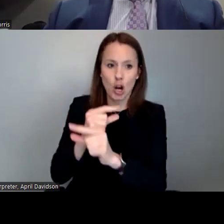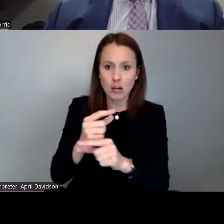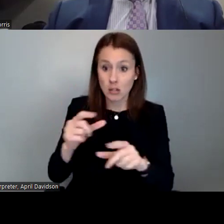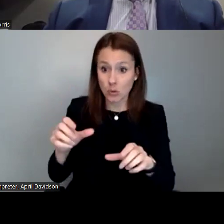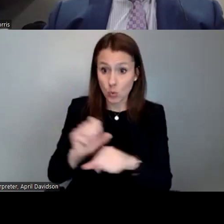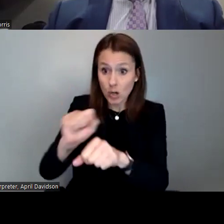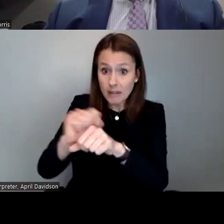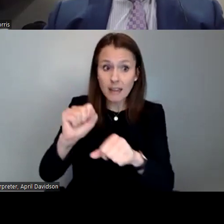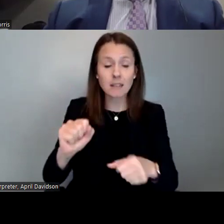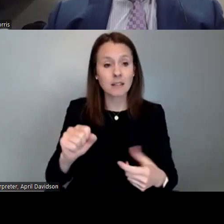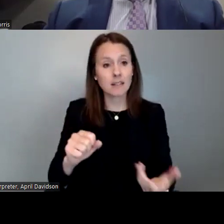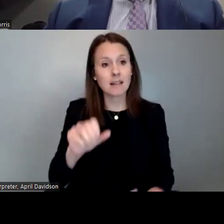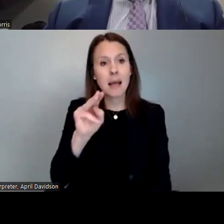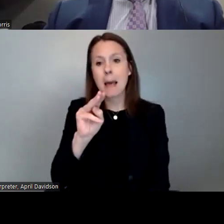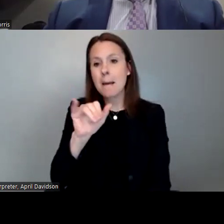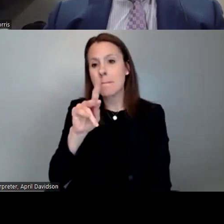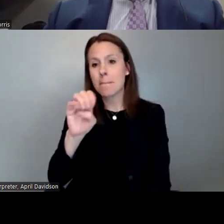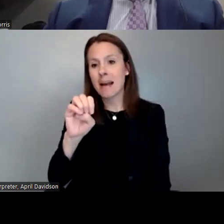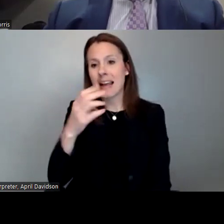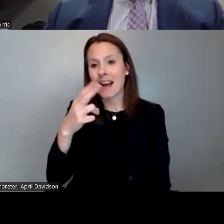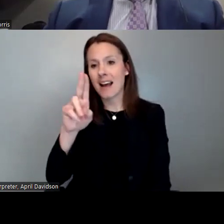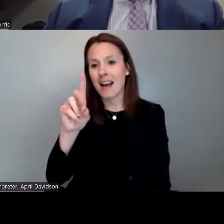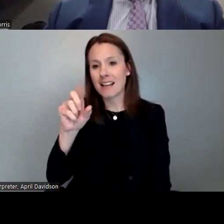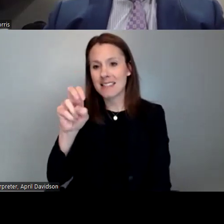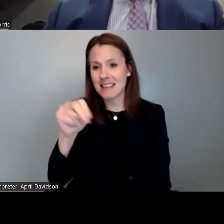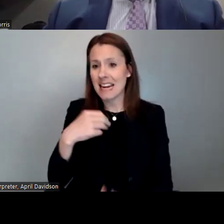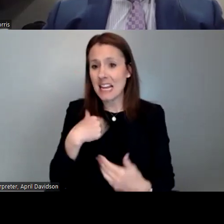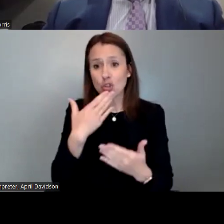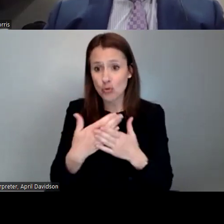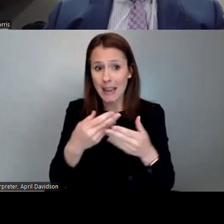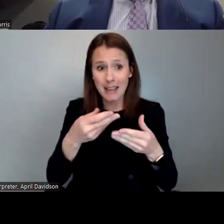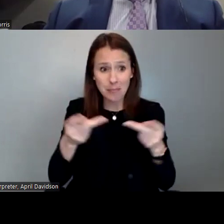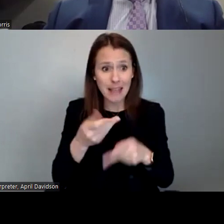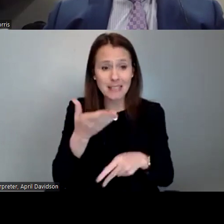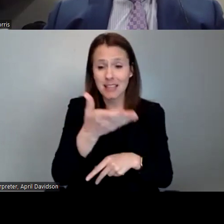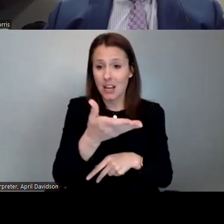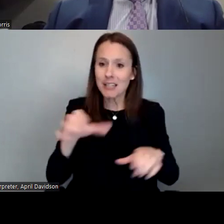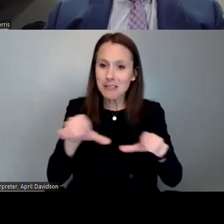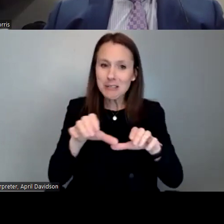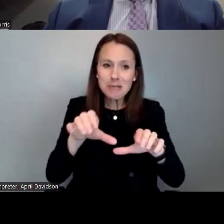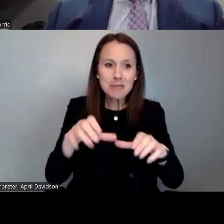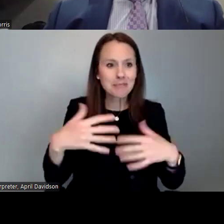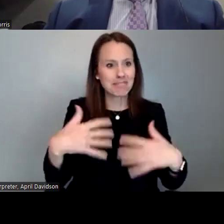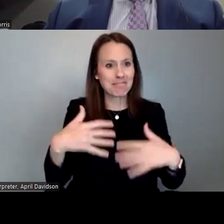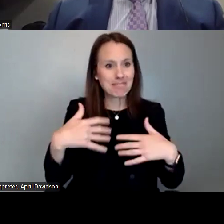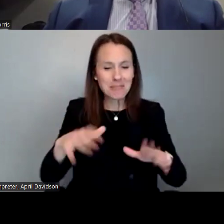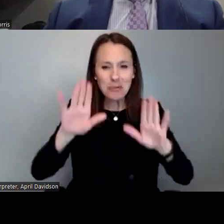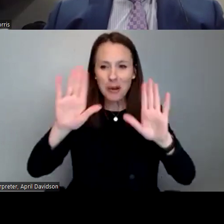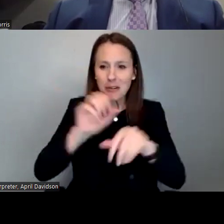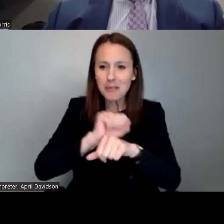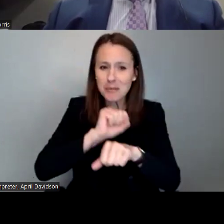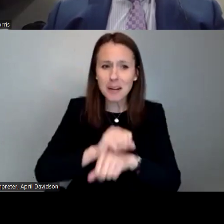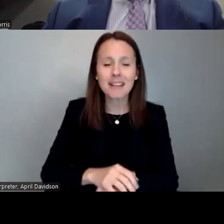You know, Mike Hudson has a great shop over there, and they do really wonderful